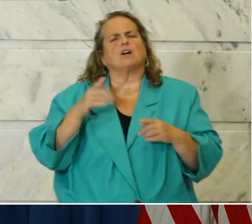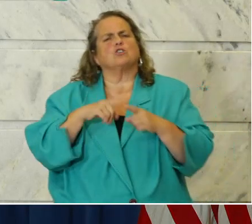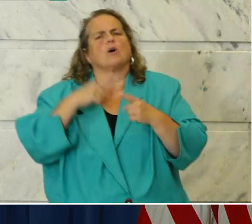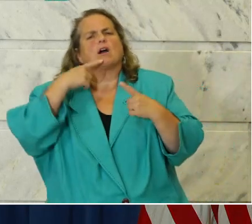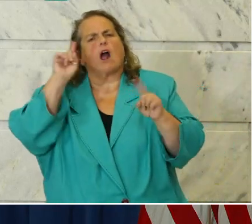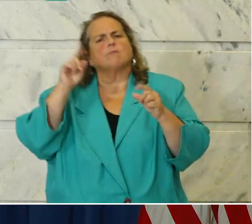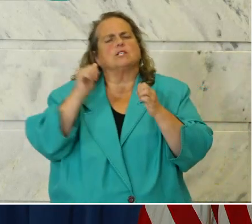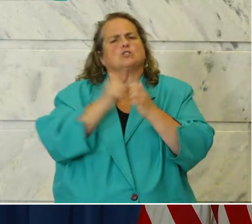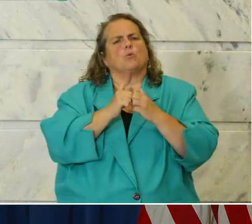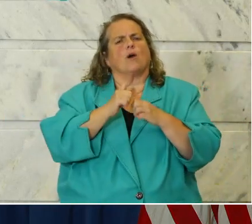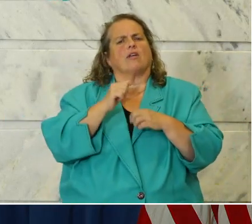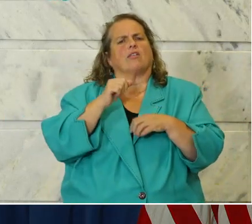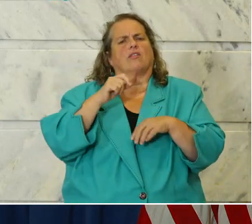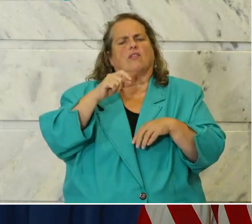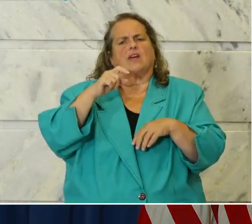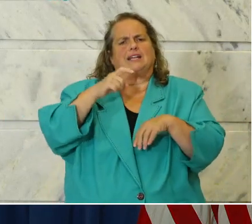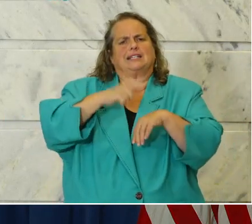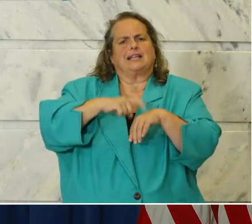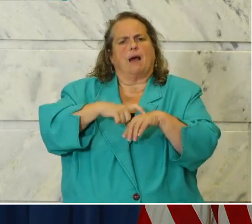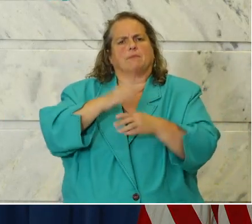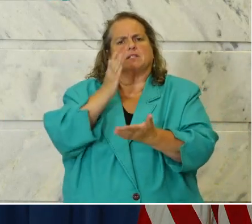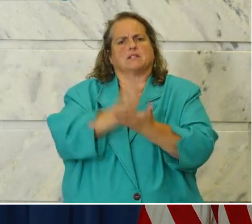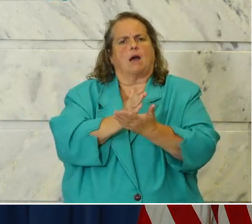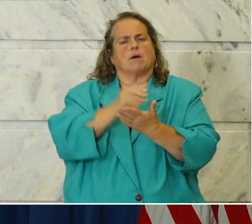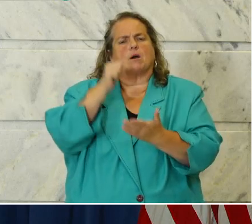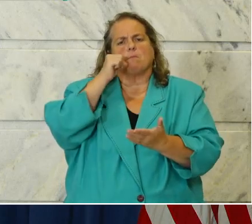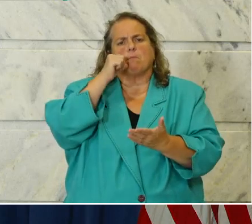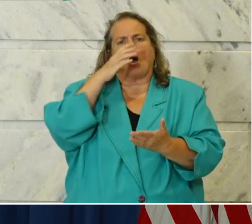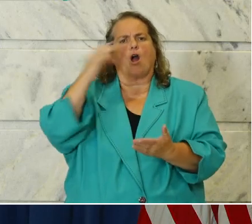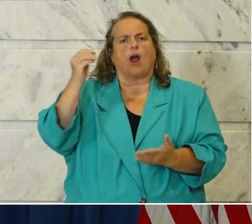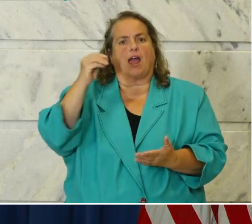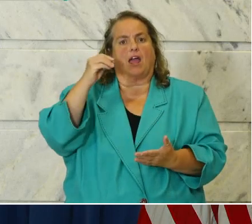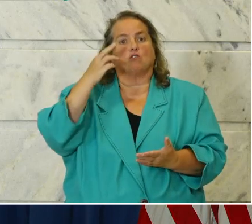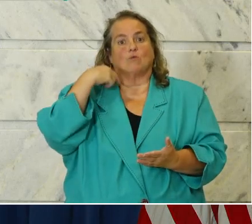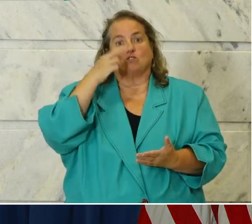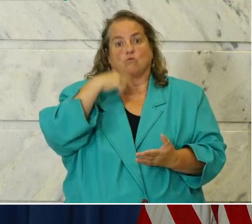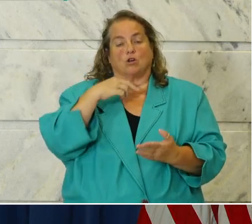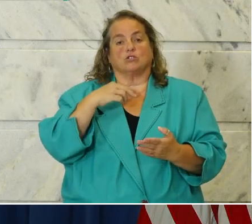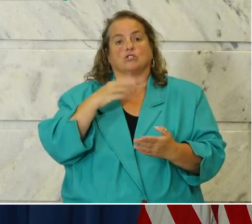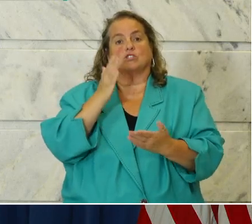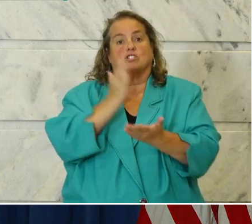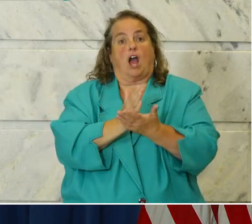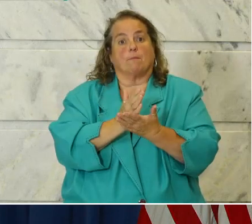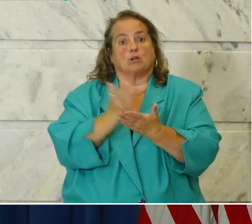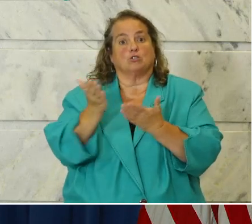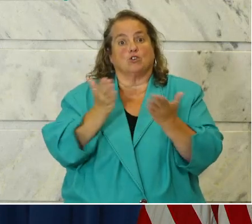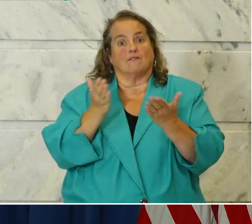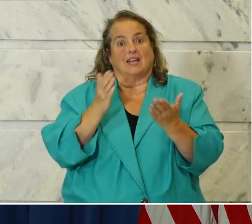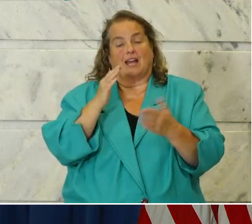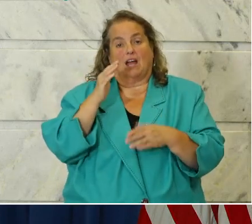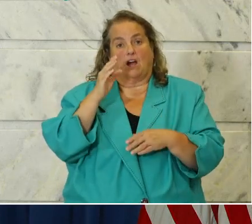What does that do in terms of stopping or curbing the spread of the virus? And part of the problem.